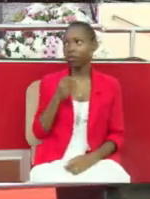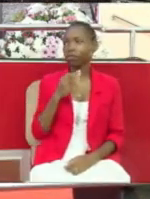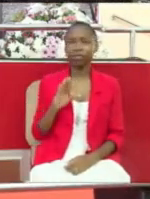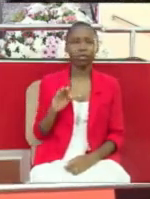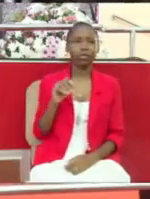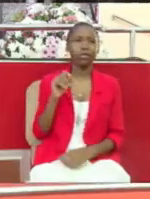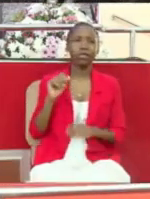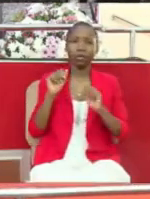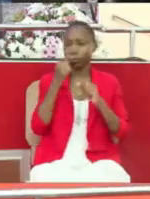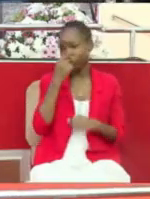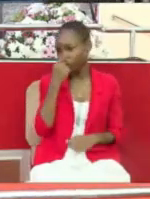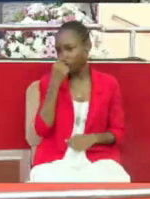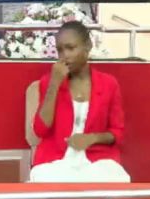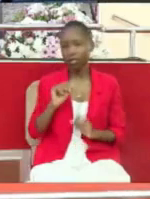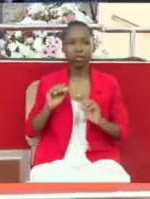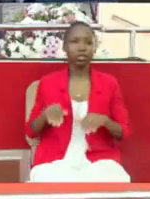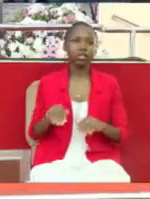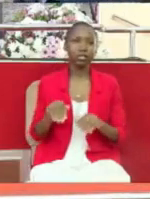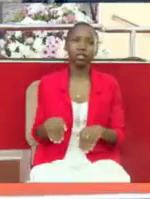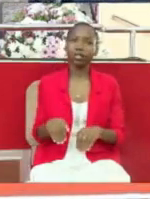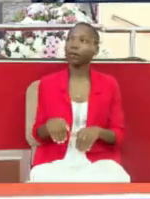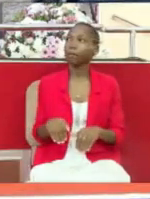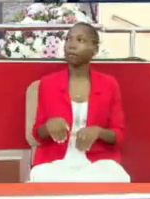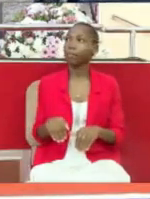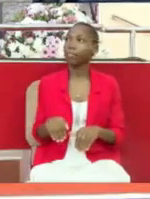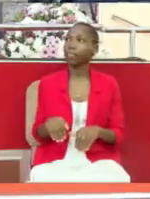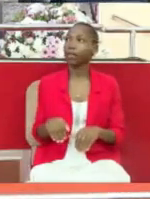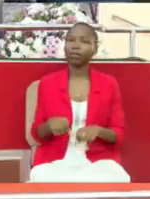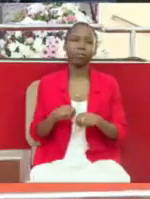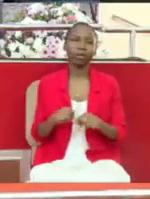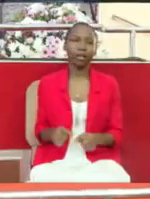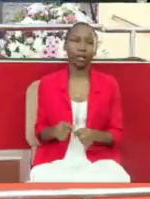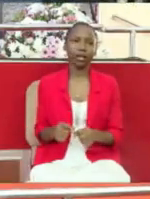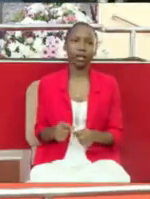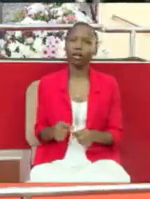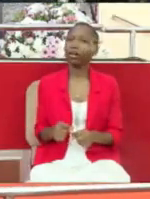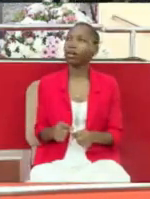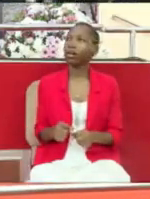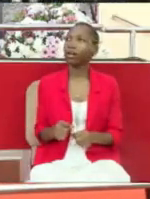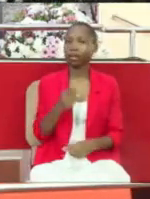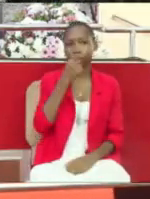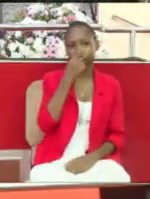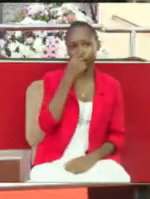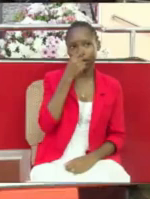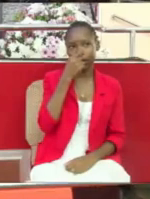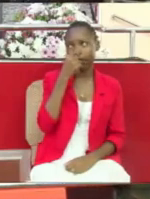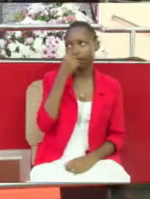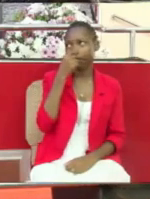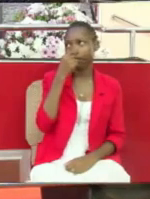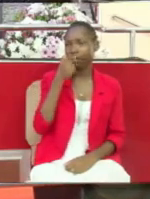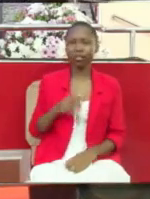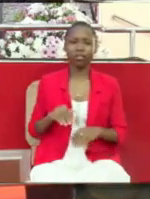ili afikie hali hiyo, you have to deal with the wheel, lazima ushughulikie. And you and I, na wewe nami, if we are going to follow Jesus,